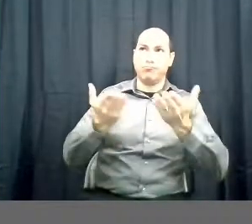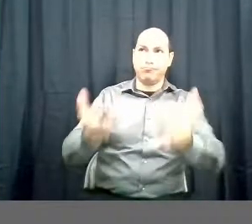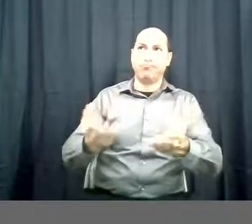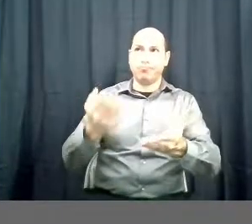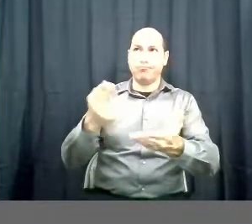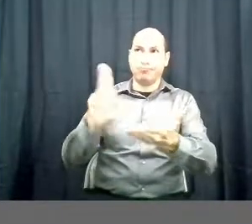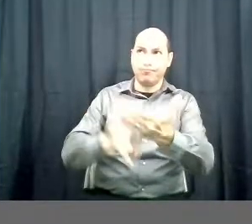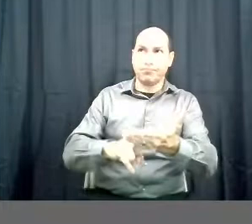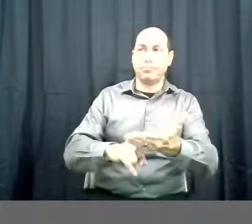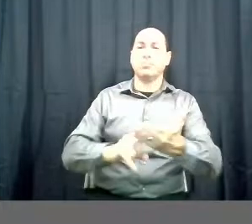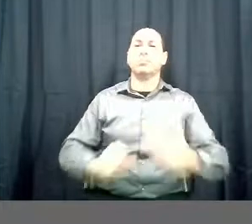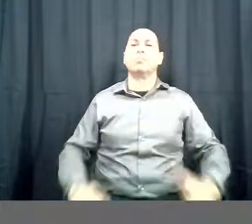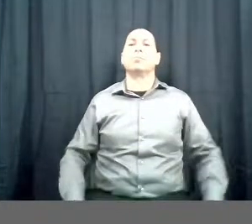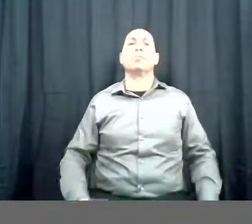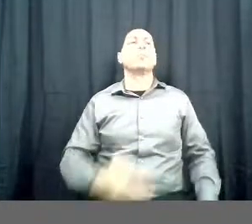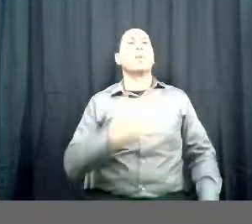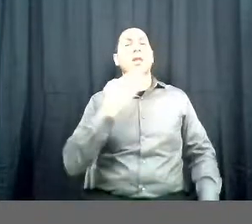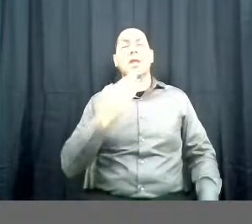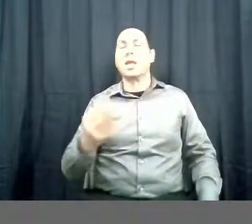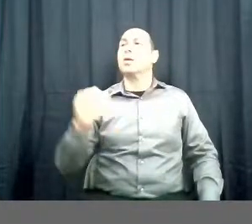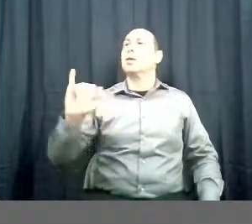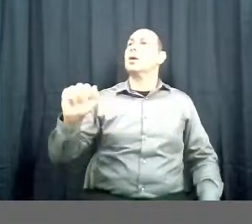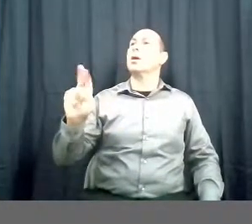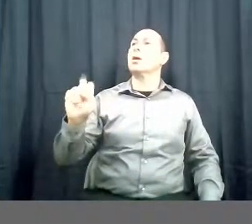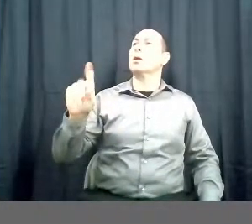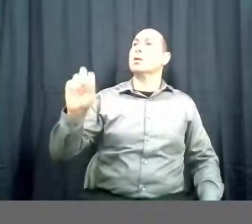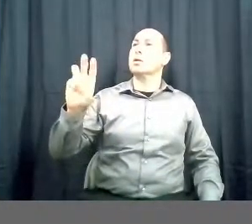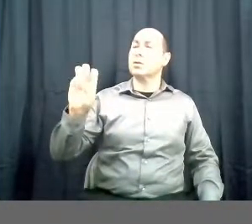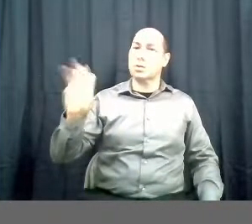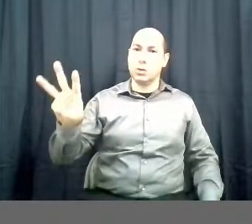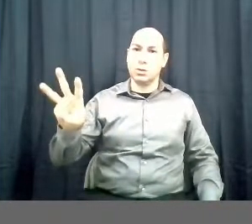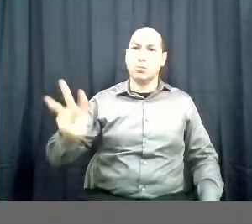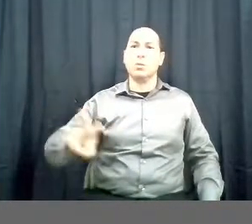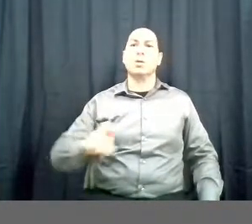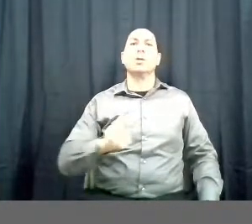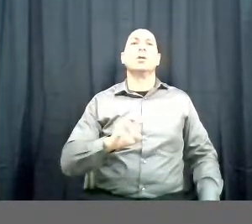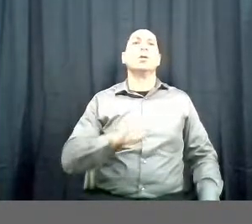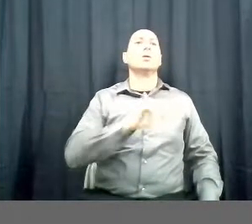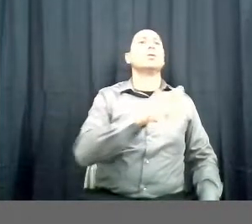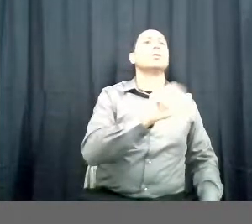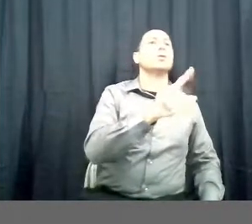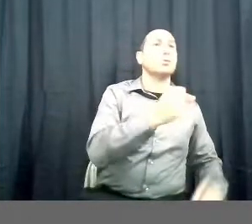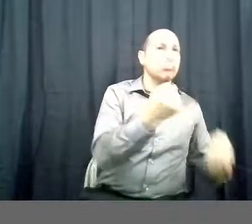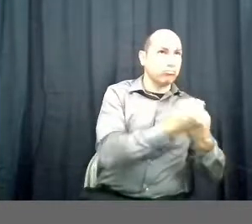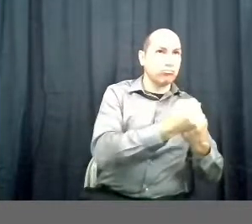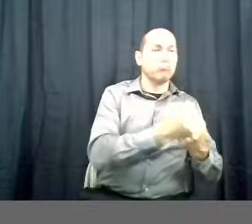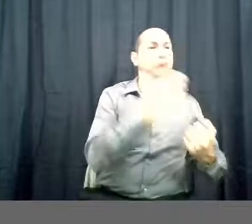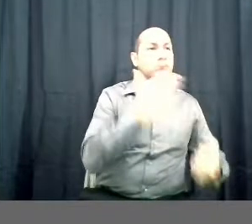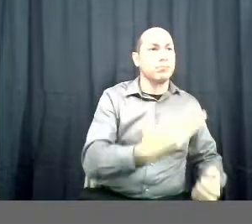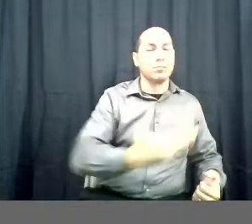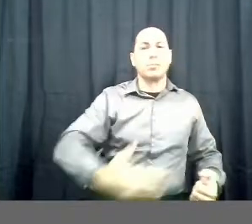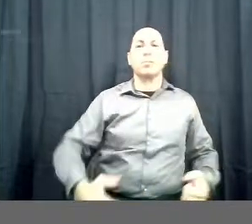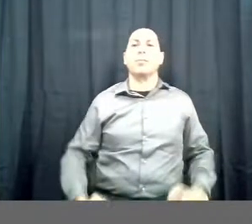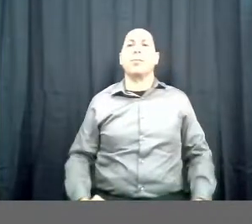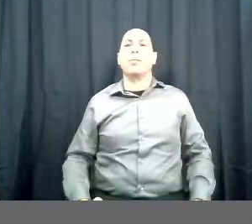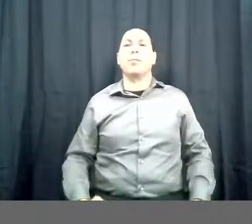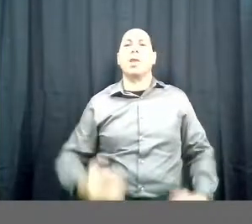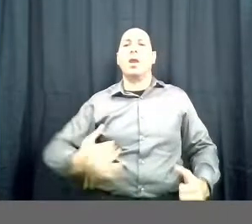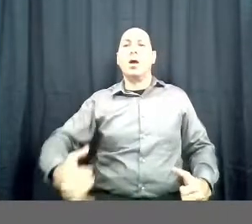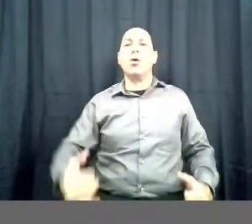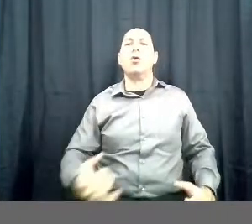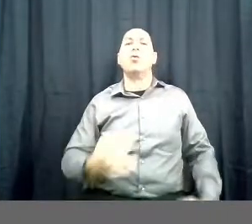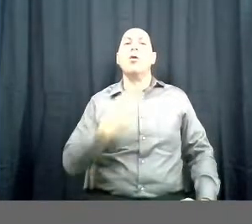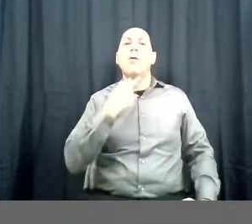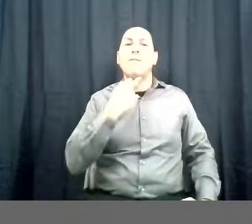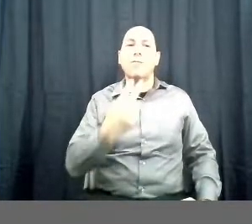Andrew. Will somebody second it? Second. Thank you, Justin. Let me take a voice vote. All in